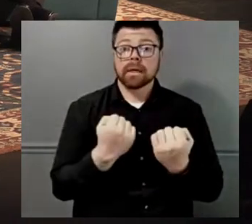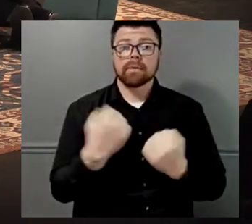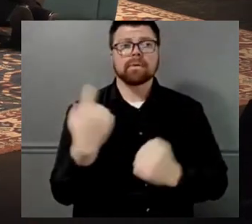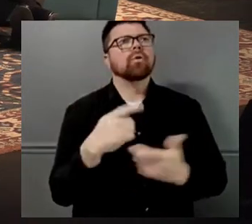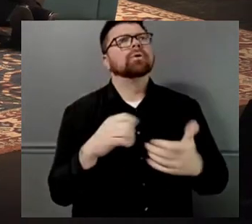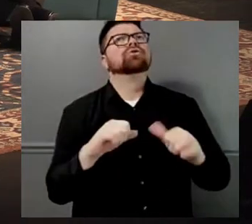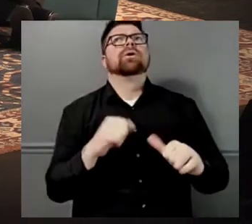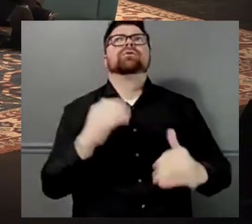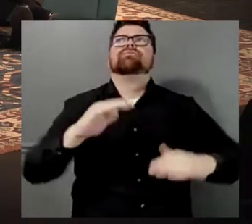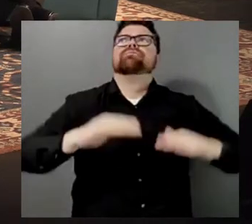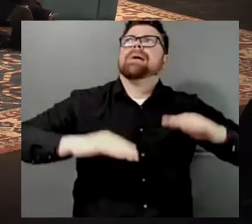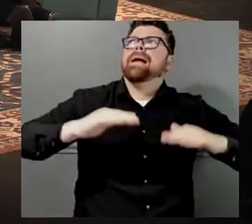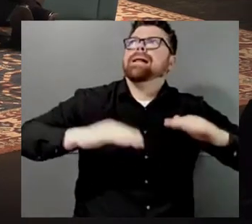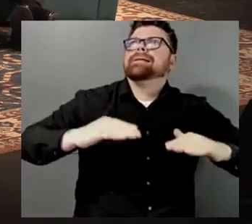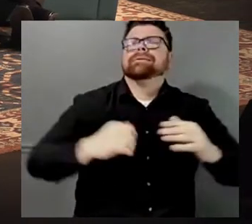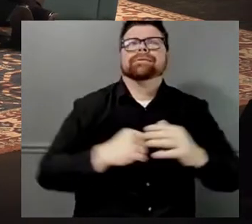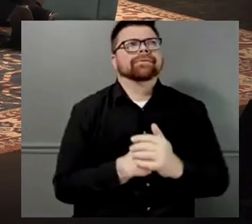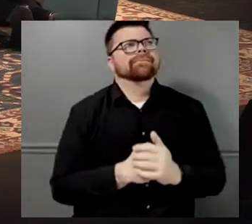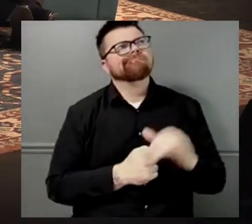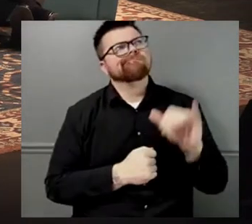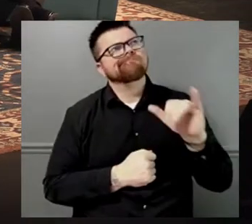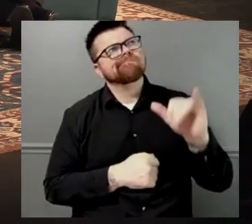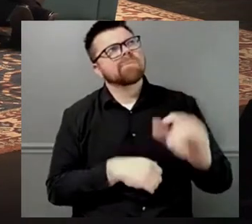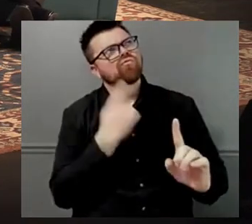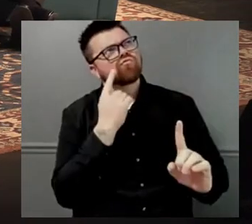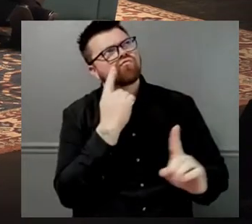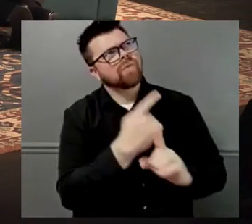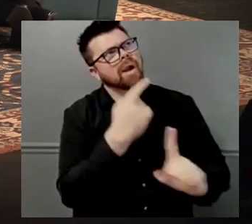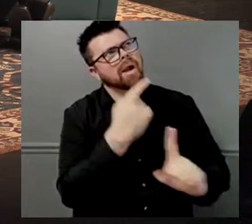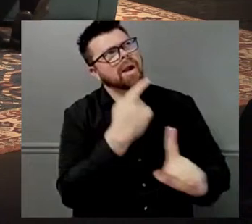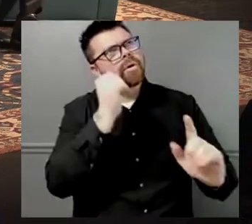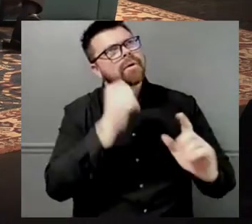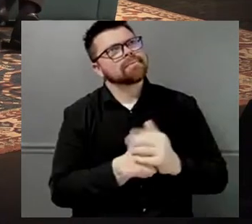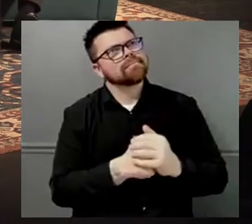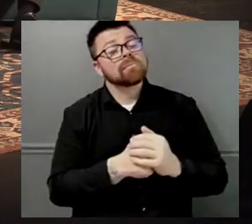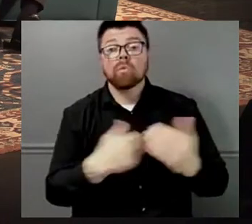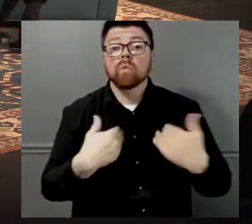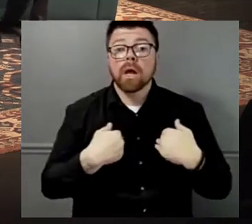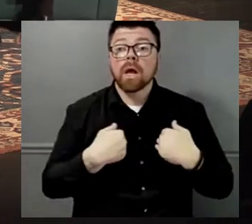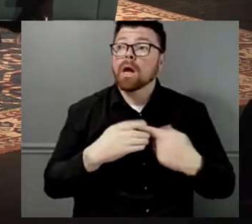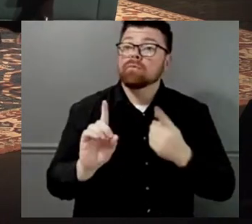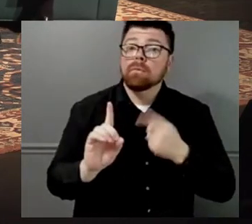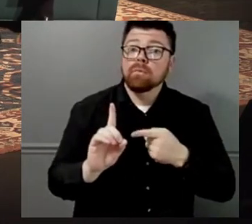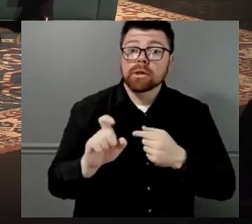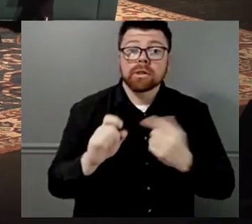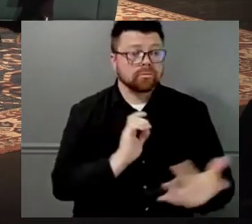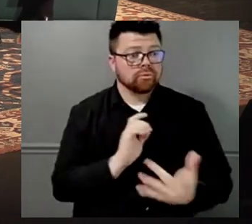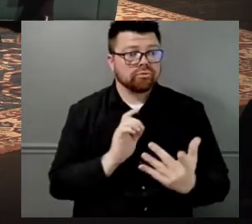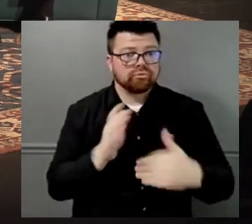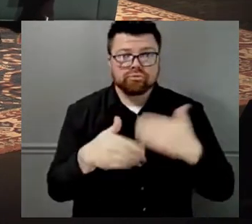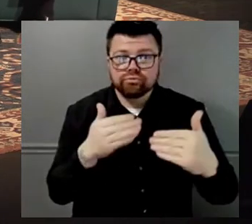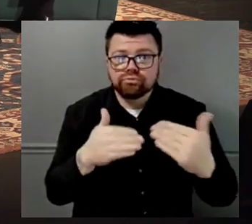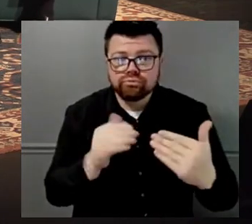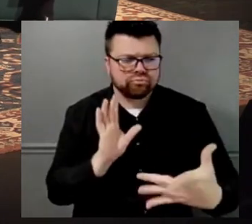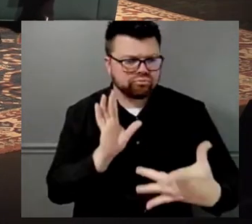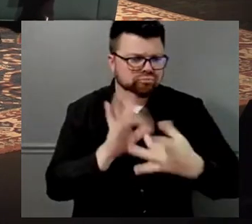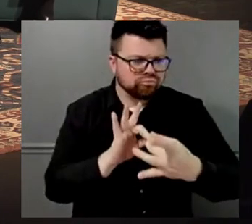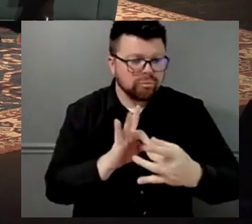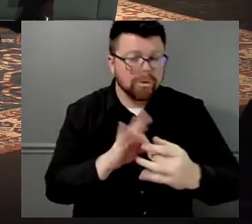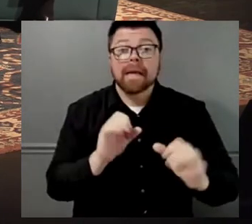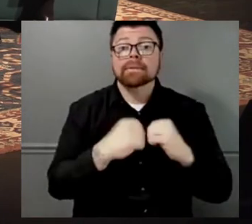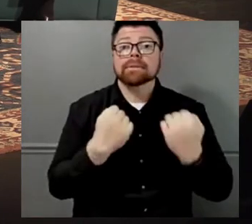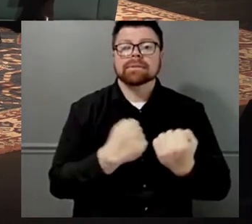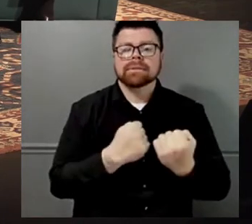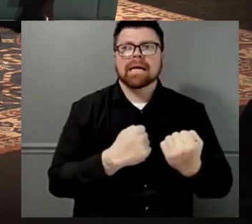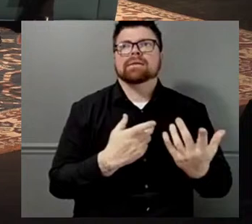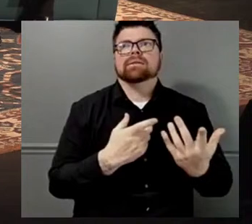balance where's the right point. And there is a point you have to reach. And the society has played with it in